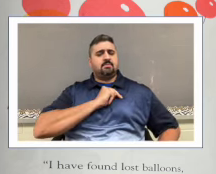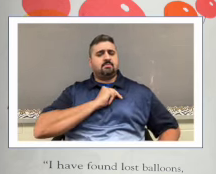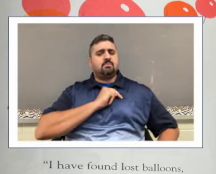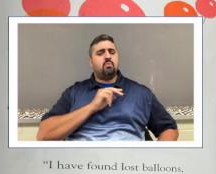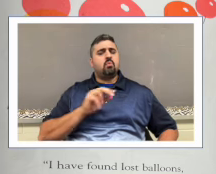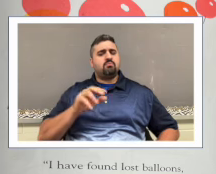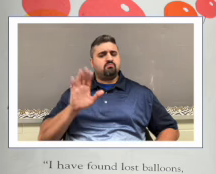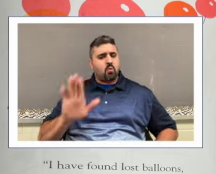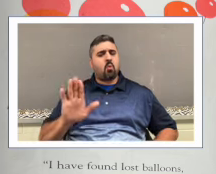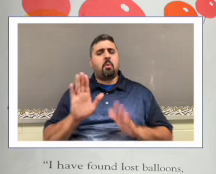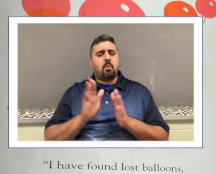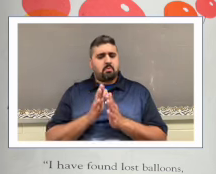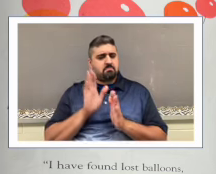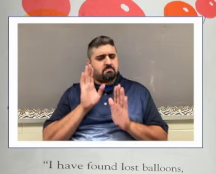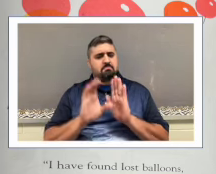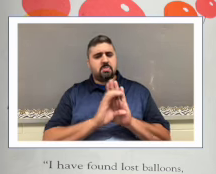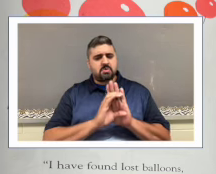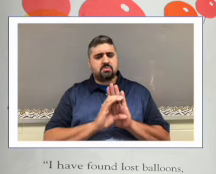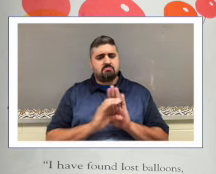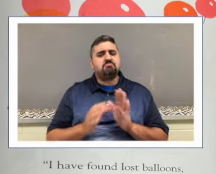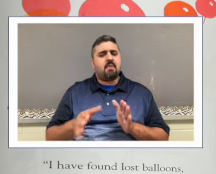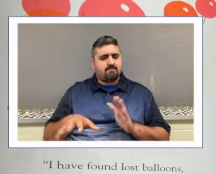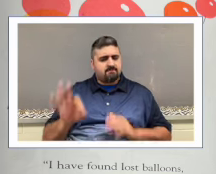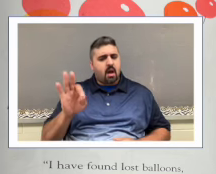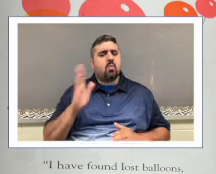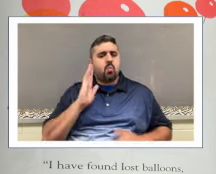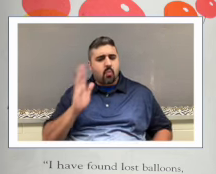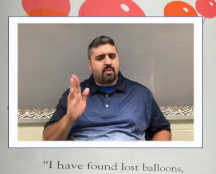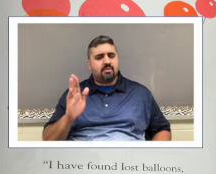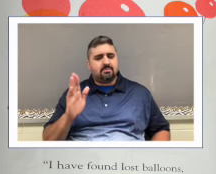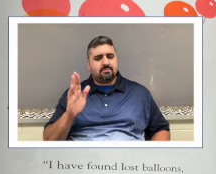Oh, good, Annie said.